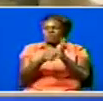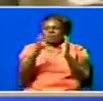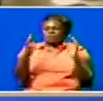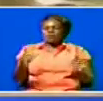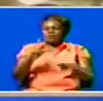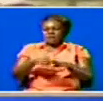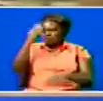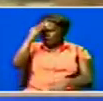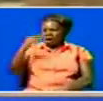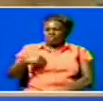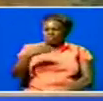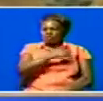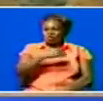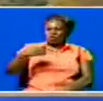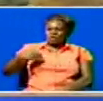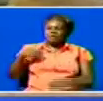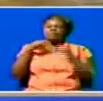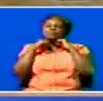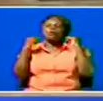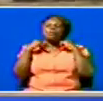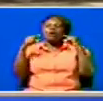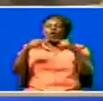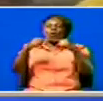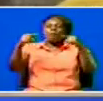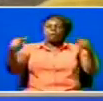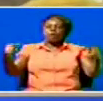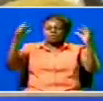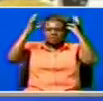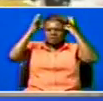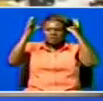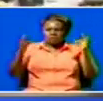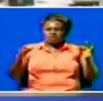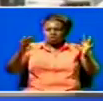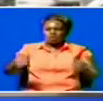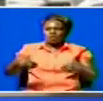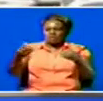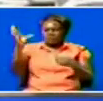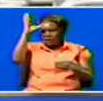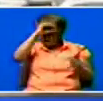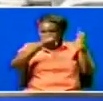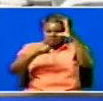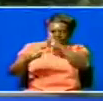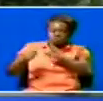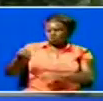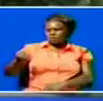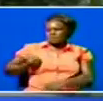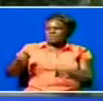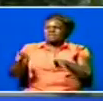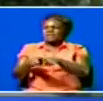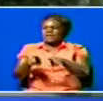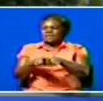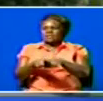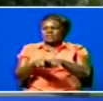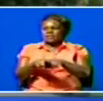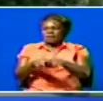Catholic priest, William Fryder, appealed Justice Munyao's ruling, which handed the facility to the nuns.